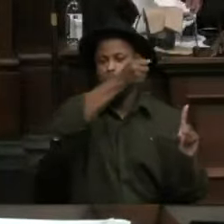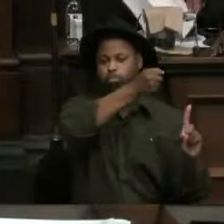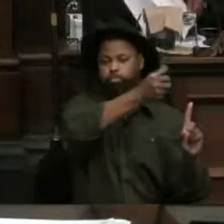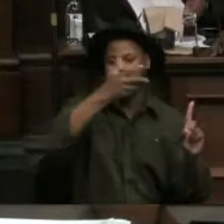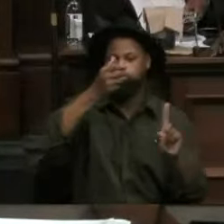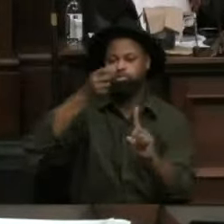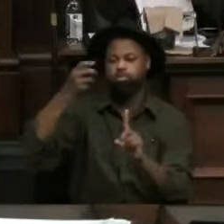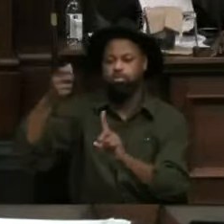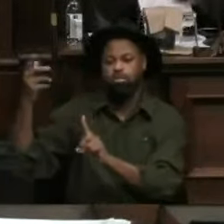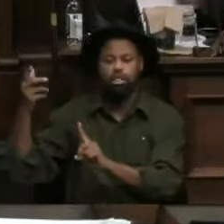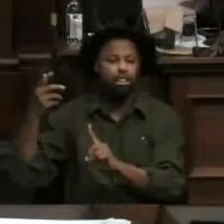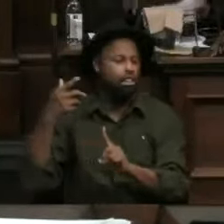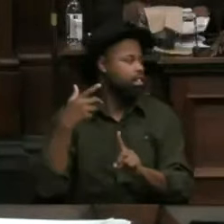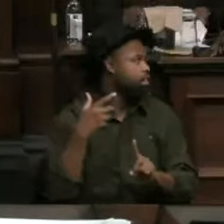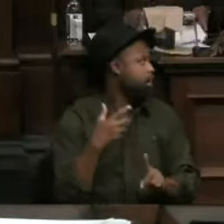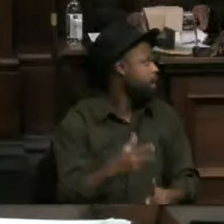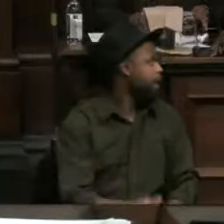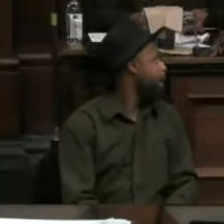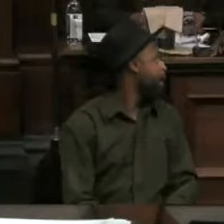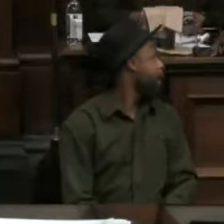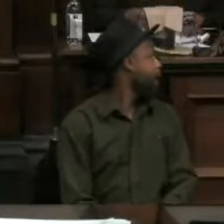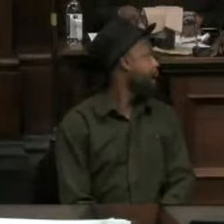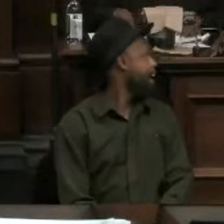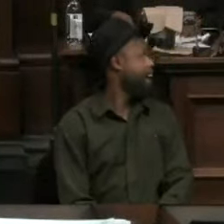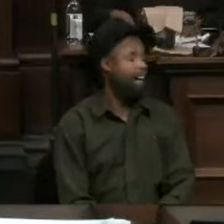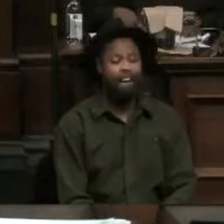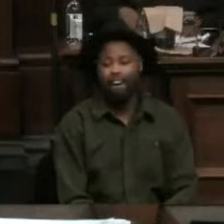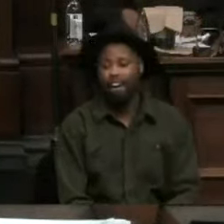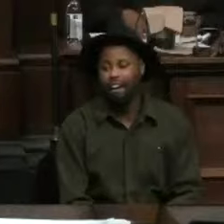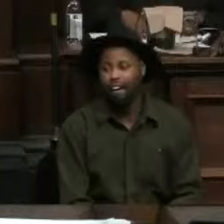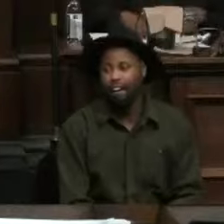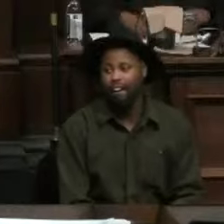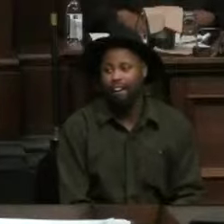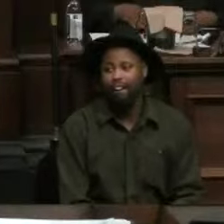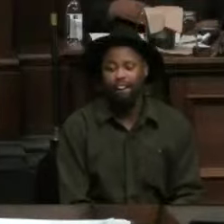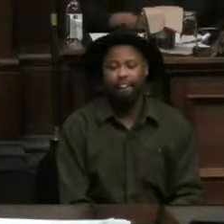I'll give a moment to clear chambers.